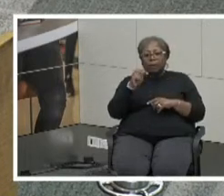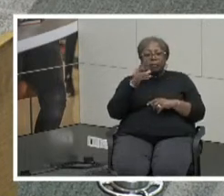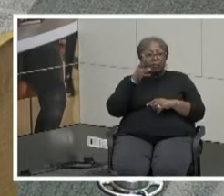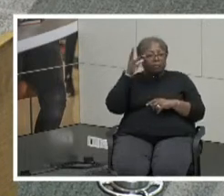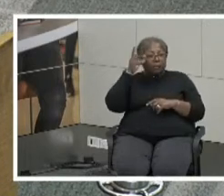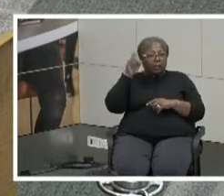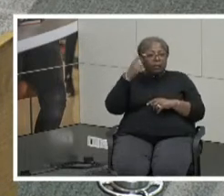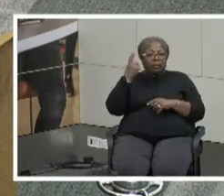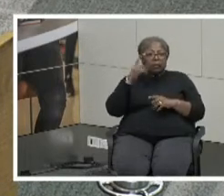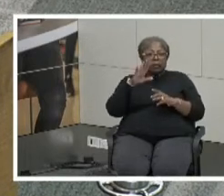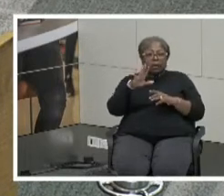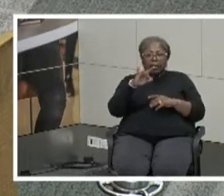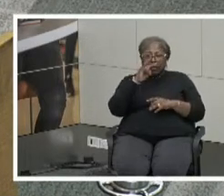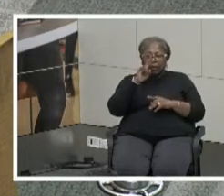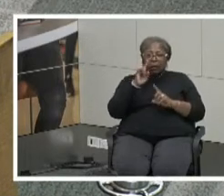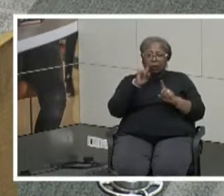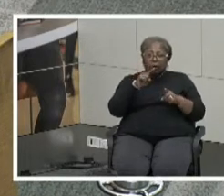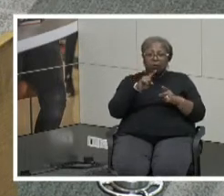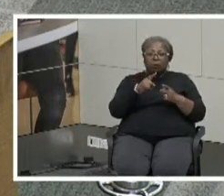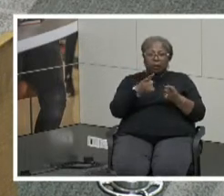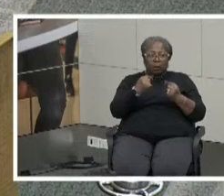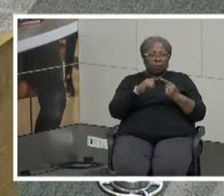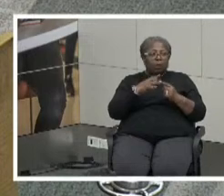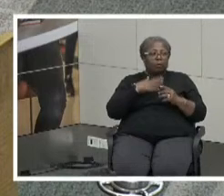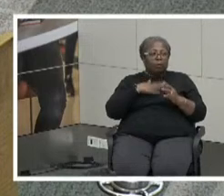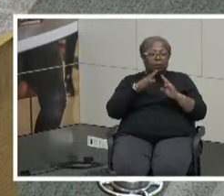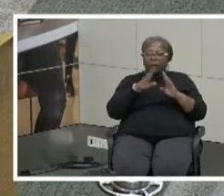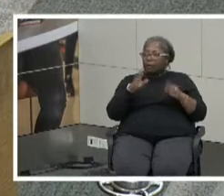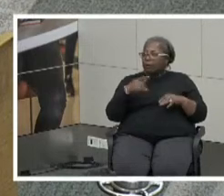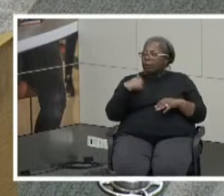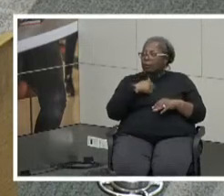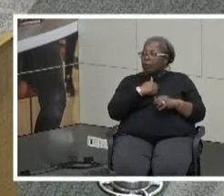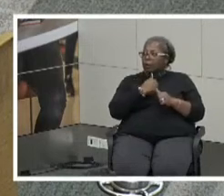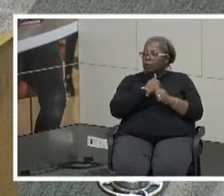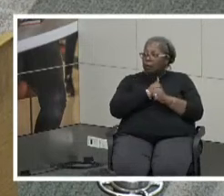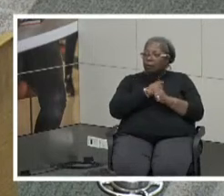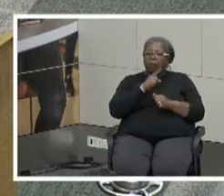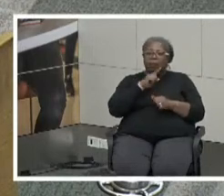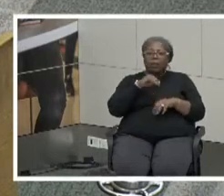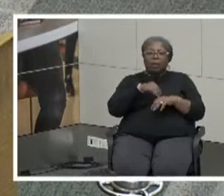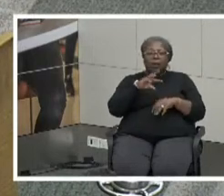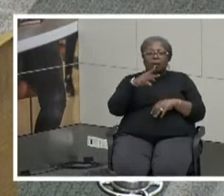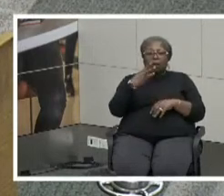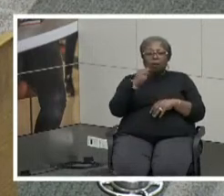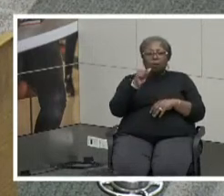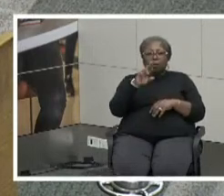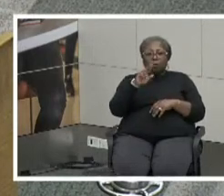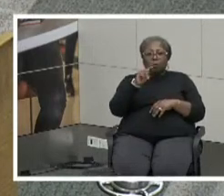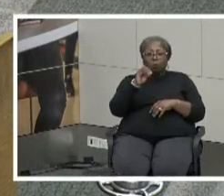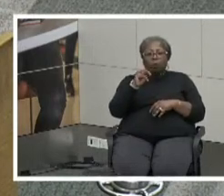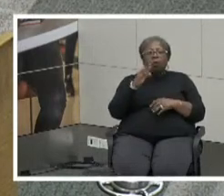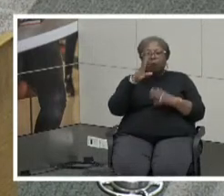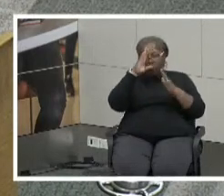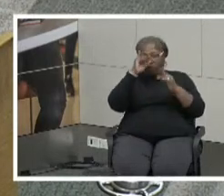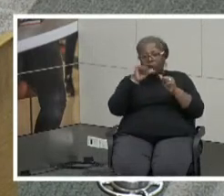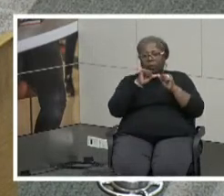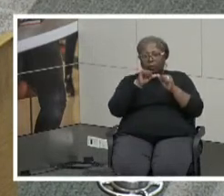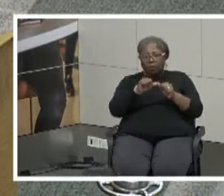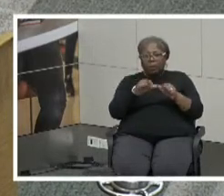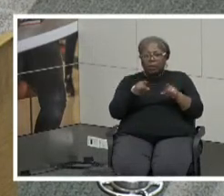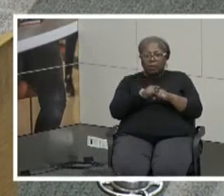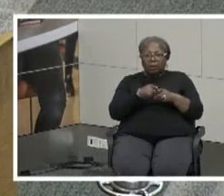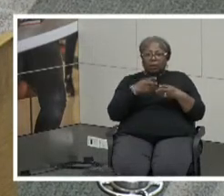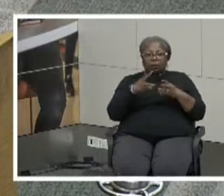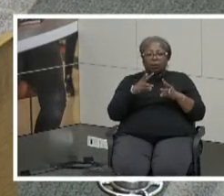for their kid to go they come to my house we love being at Wharton and we hope it continues in the same